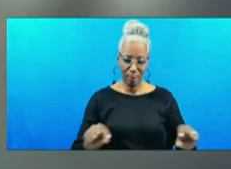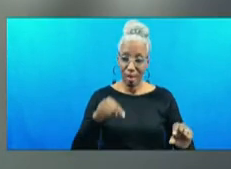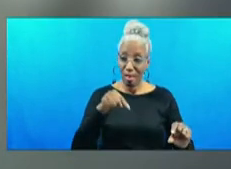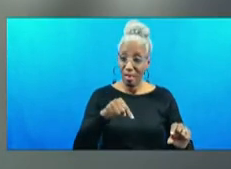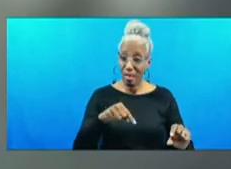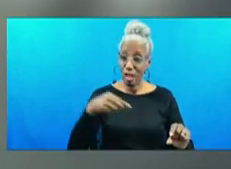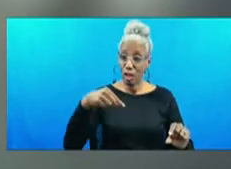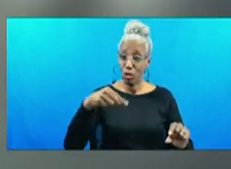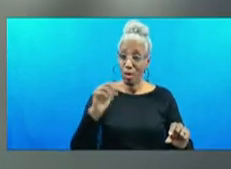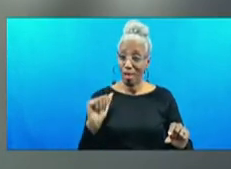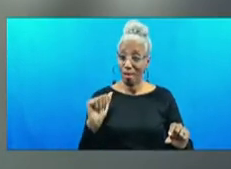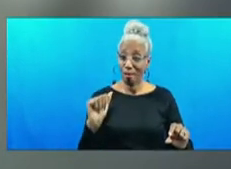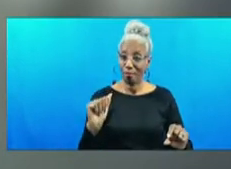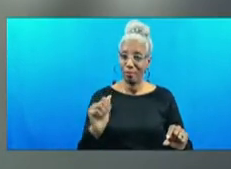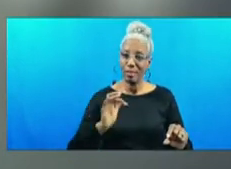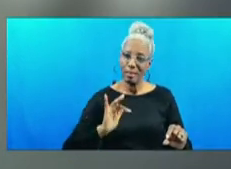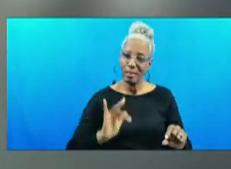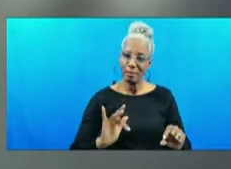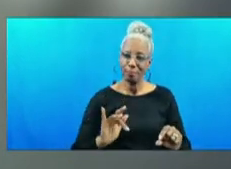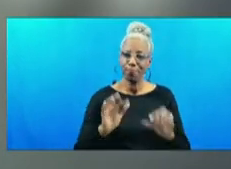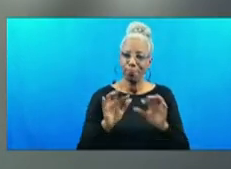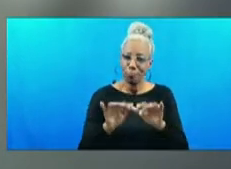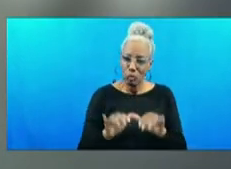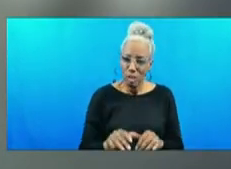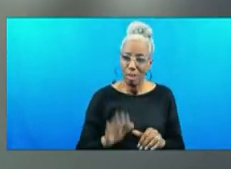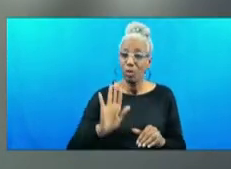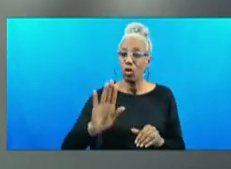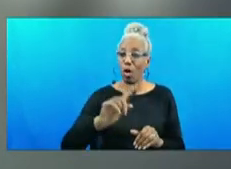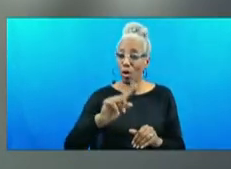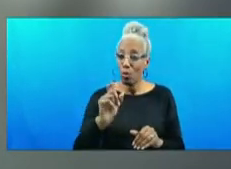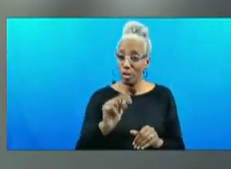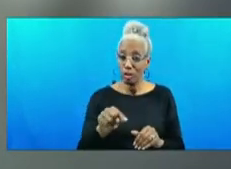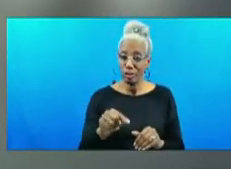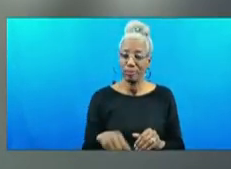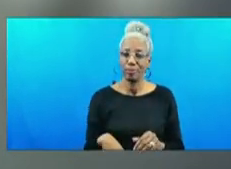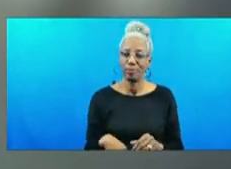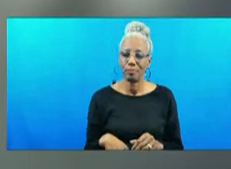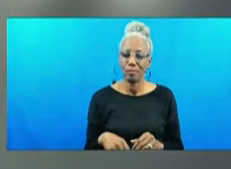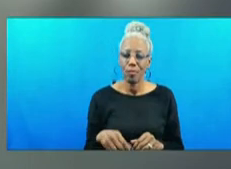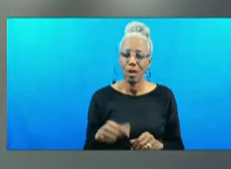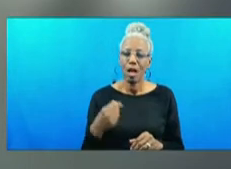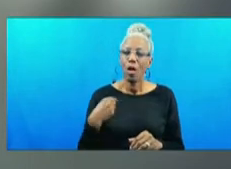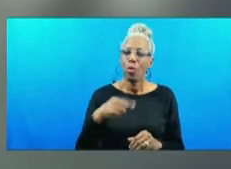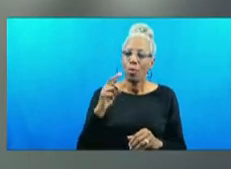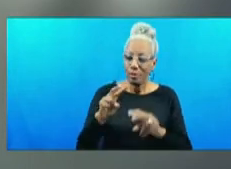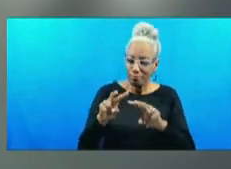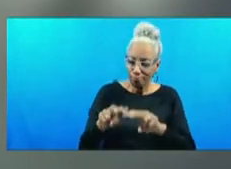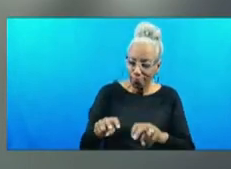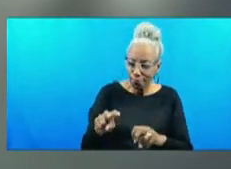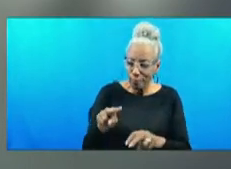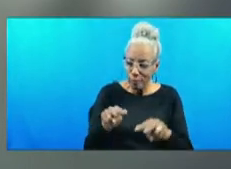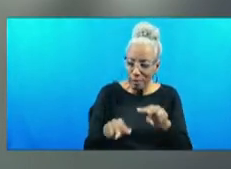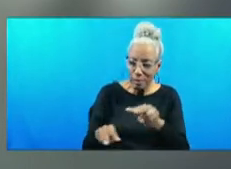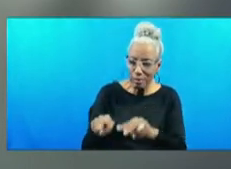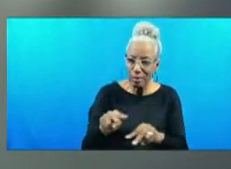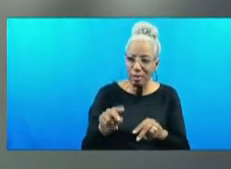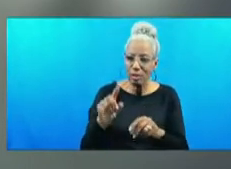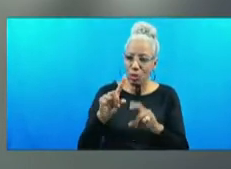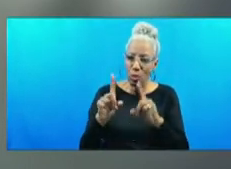and prioritized based on the topic, the remaining time, and overall impact to the